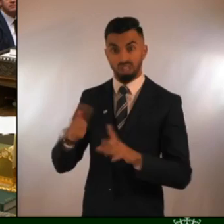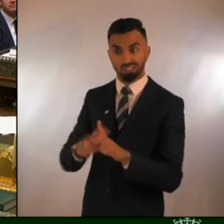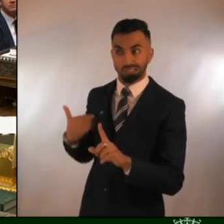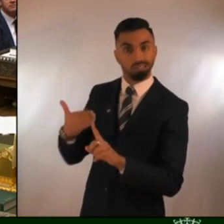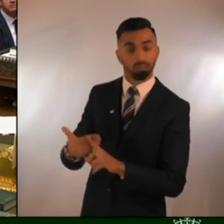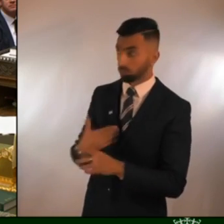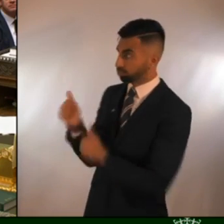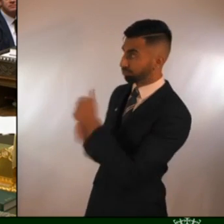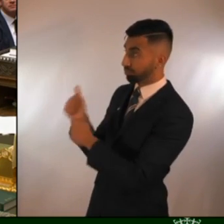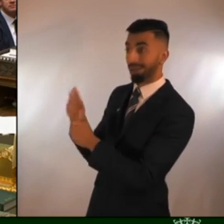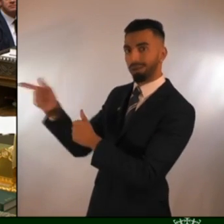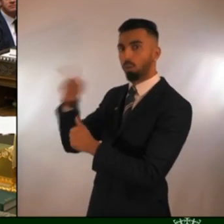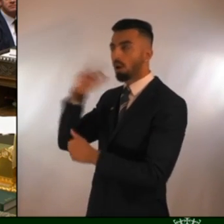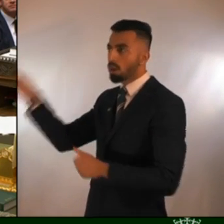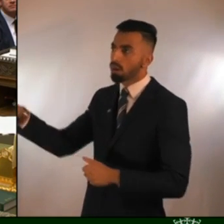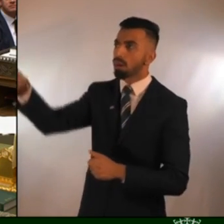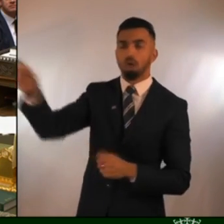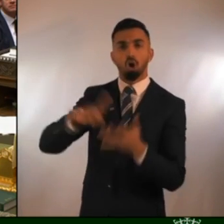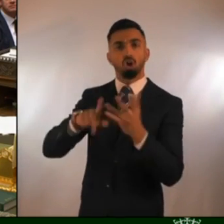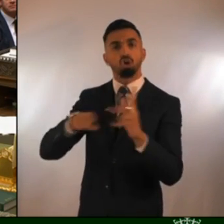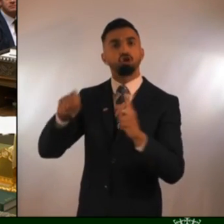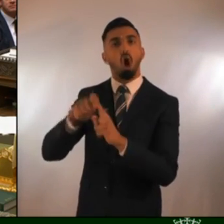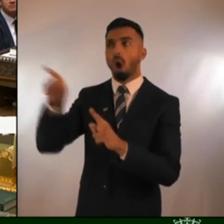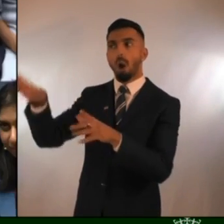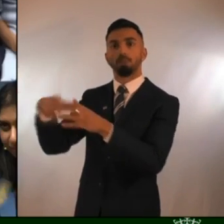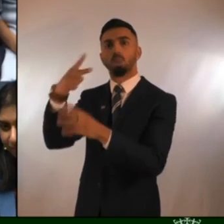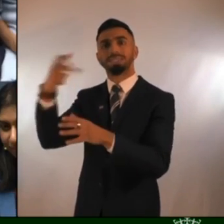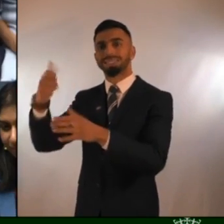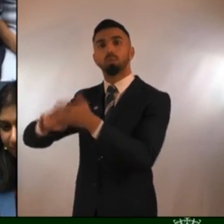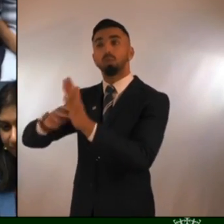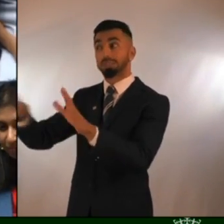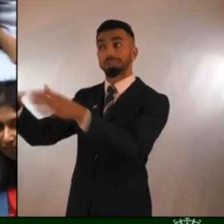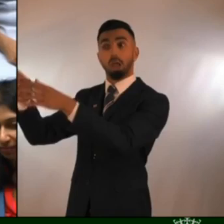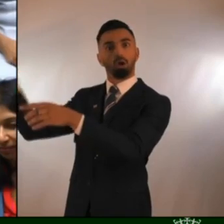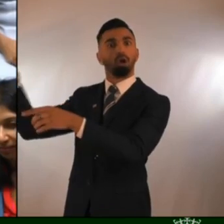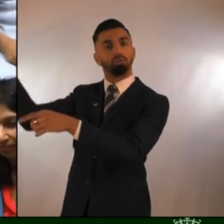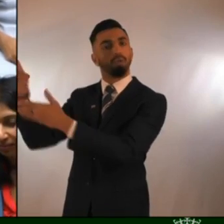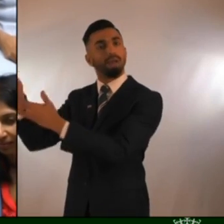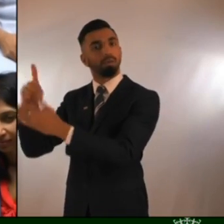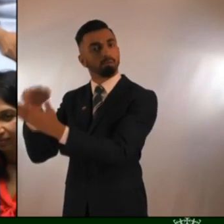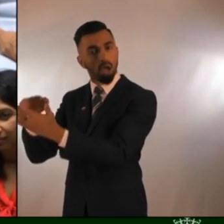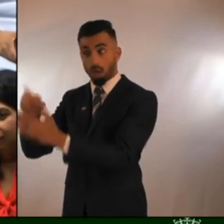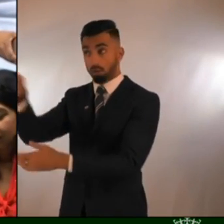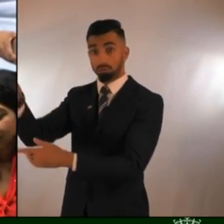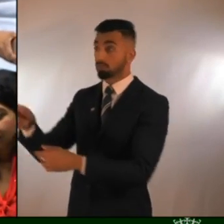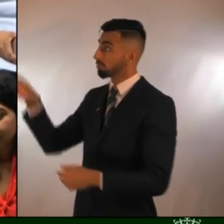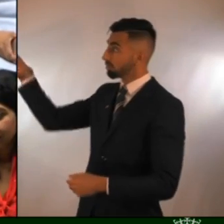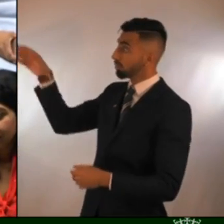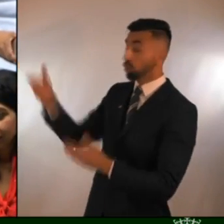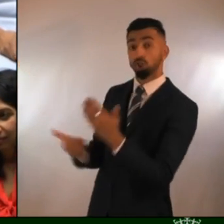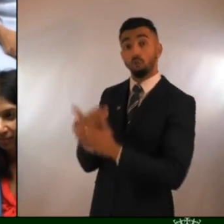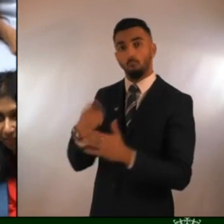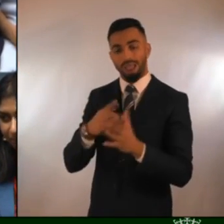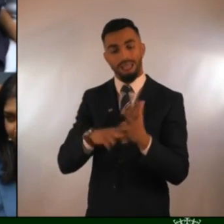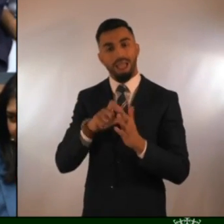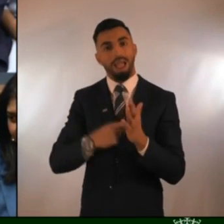Advisor for COP26 and welcome his successor, Andrew Bailey, who takes up his post on Monday. Madam Deputy Speaker,